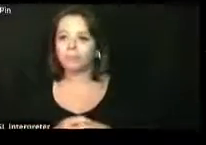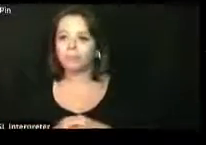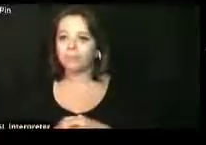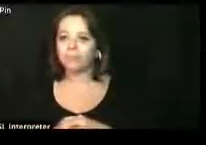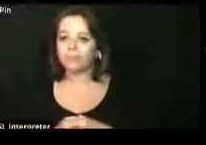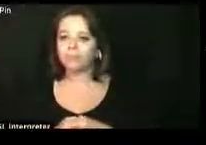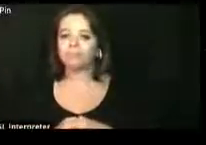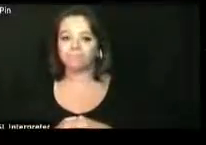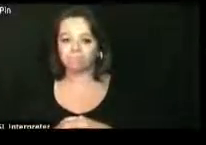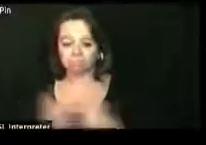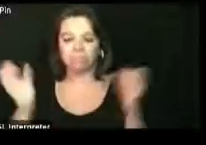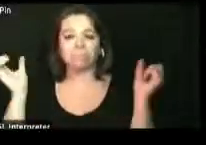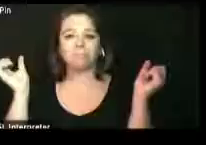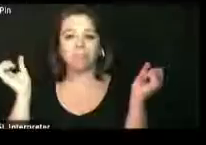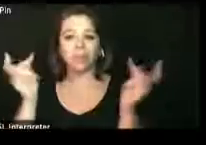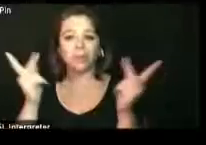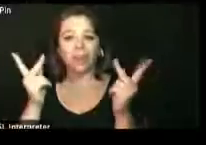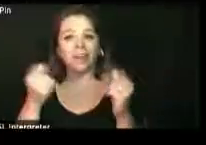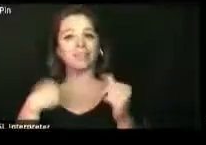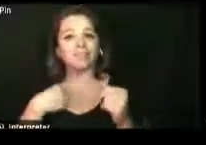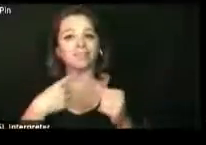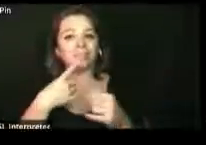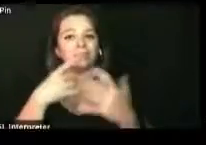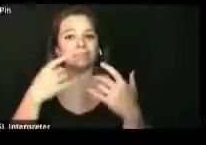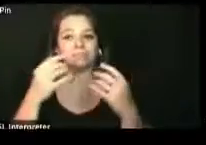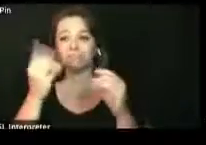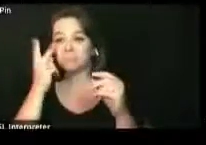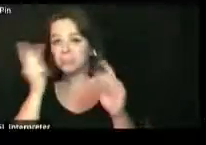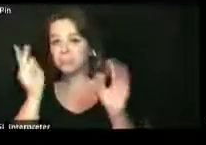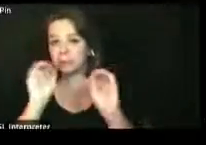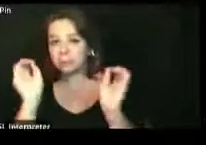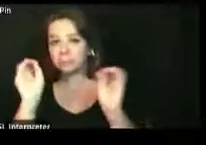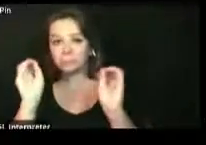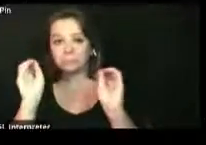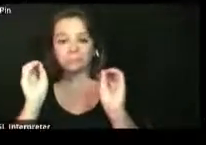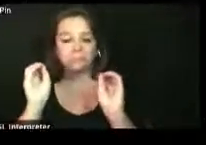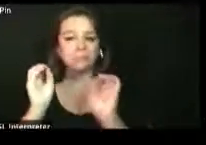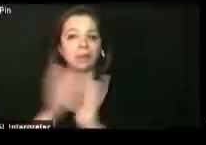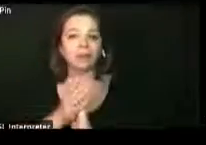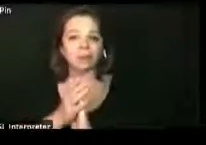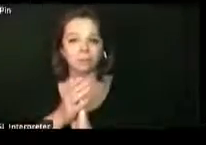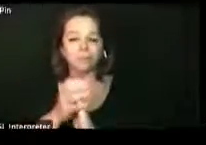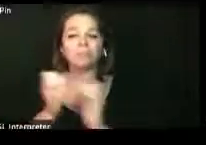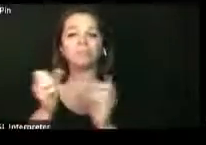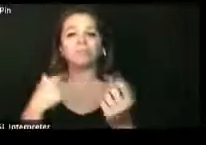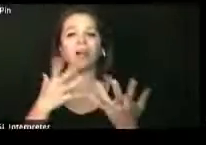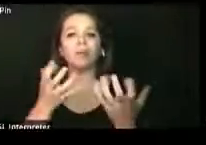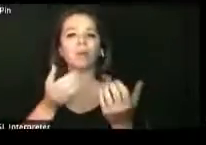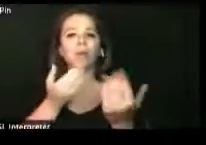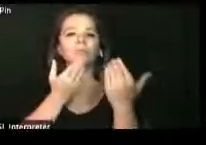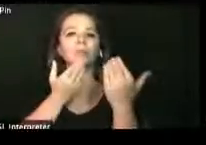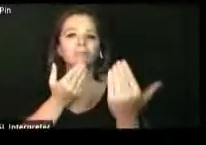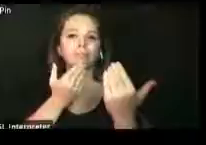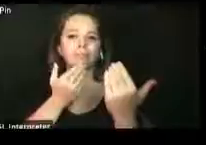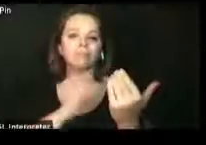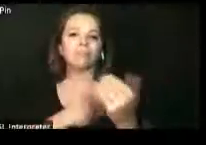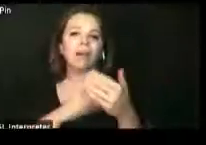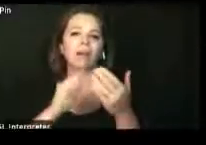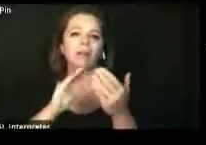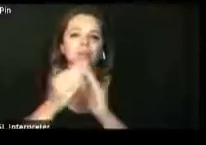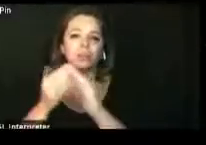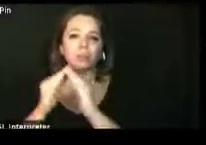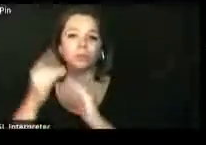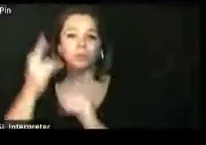All right, I am seeing none. I would like to thank our community of California